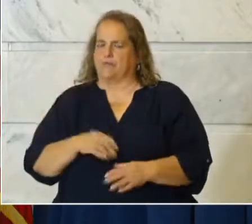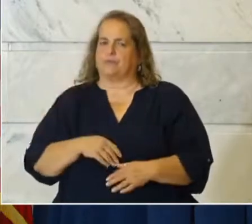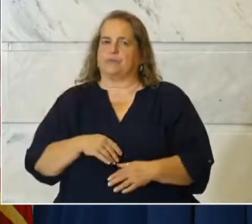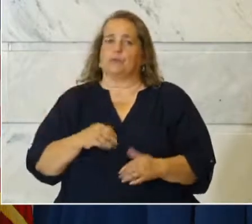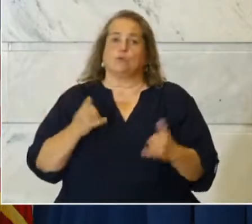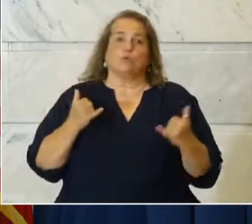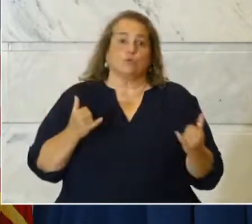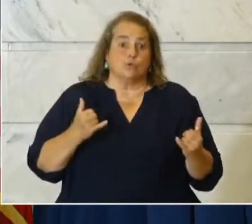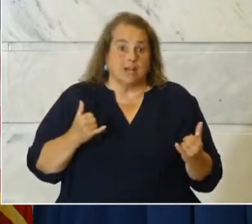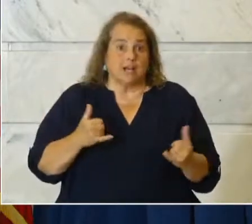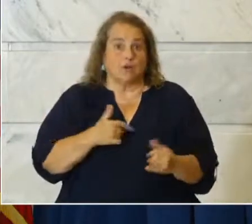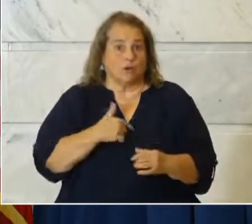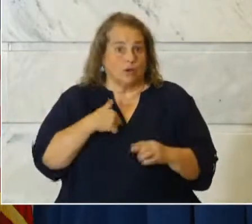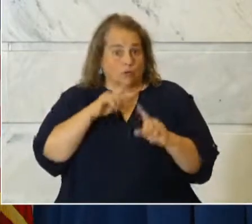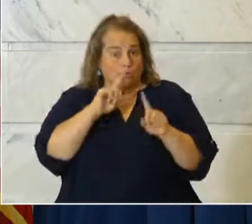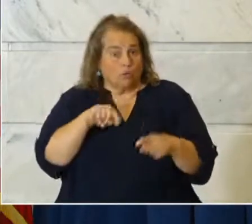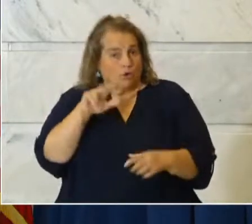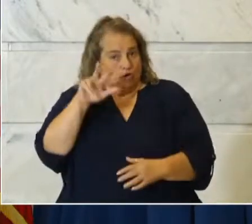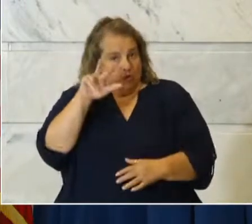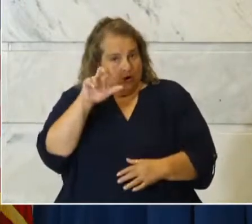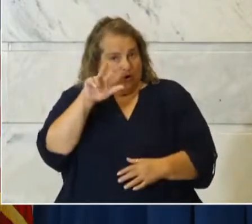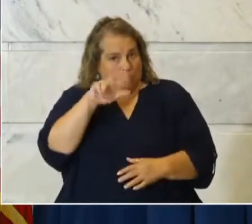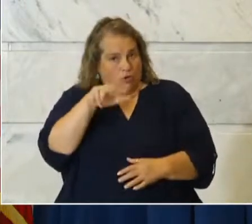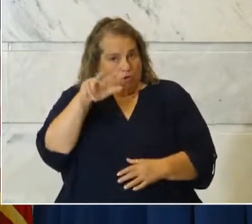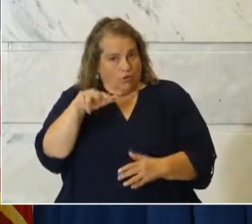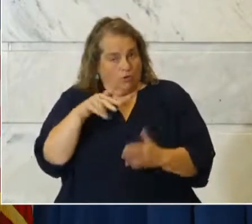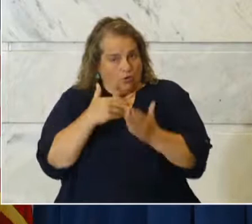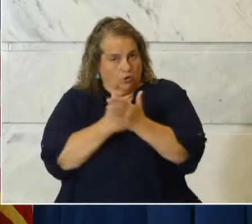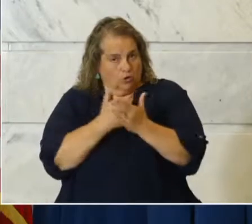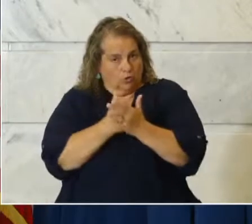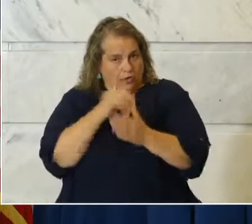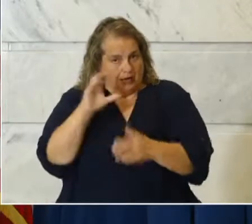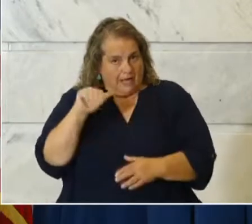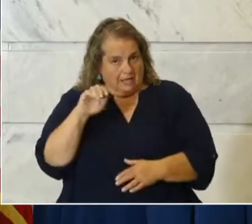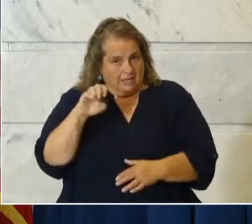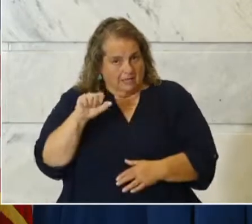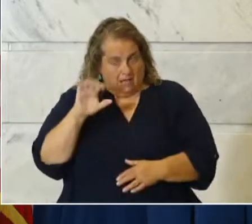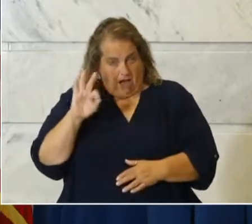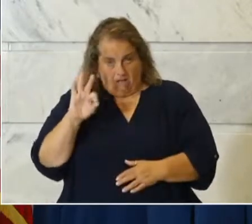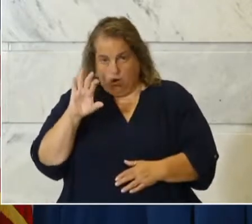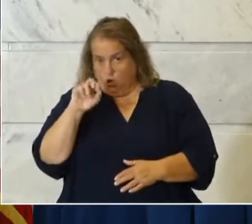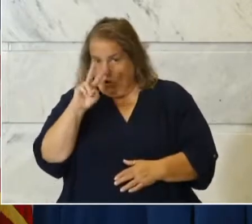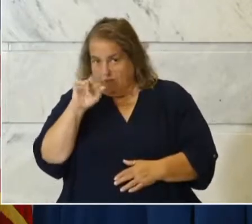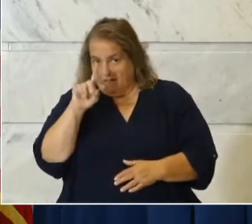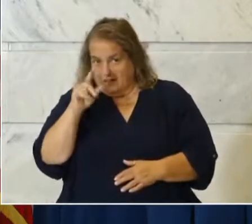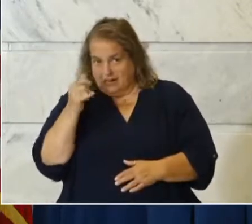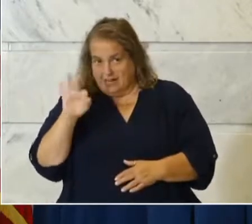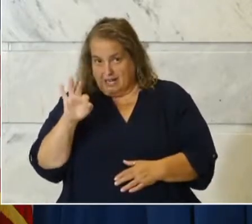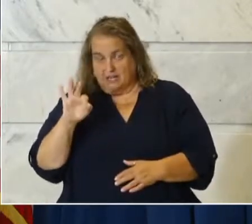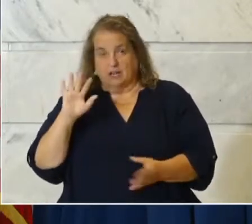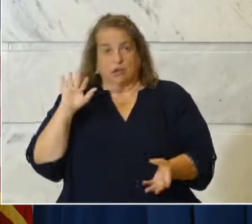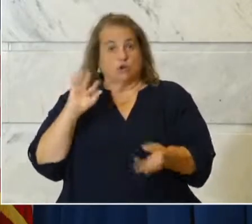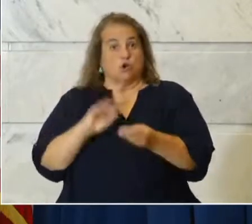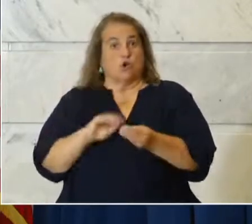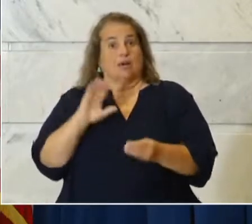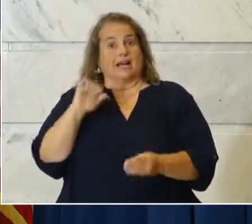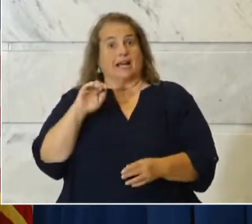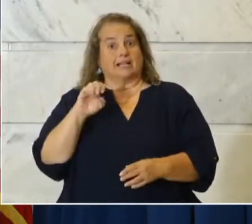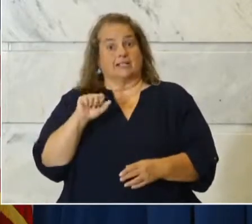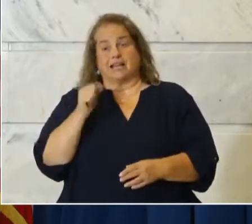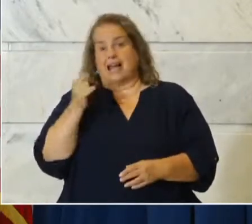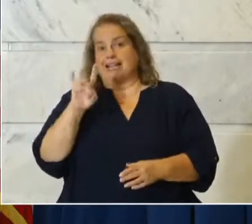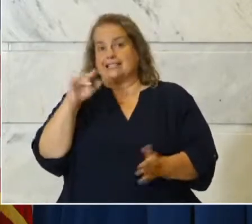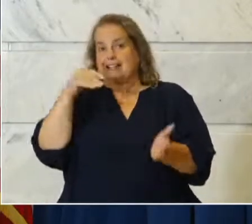Today, we are reporting 333 new cases of COVID-19, bringing our total cases to